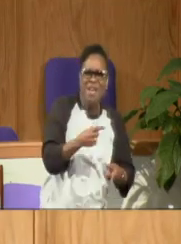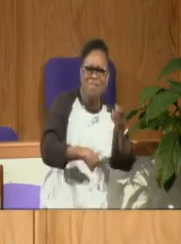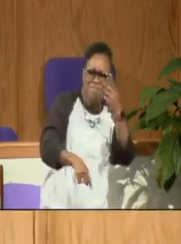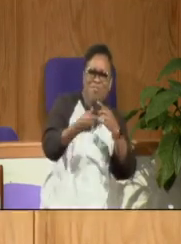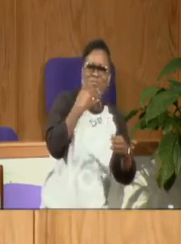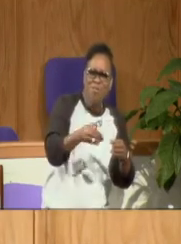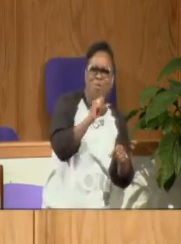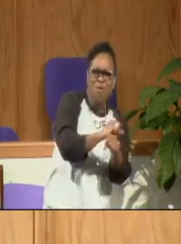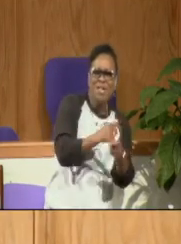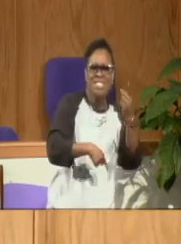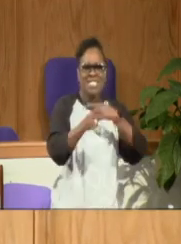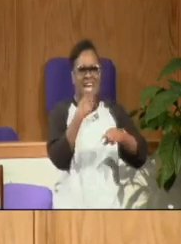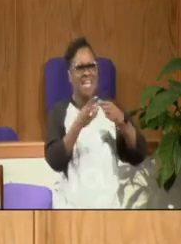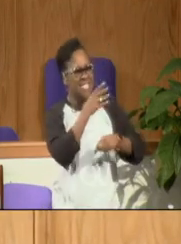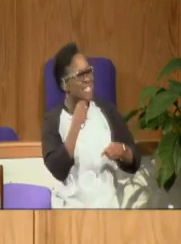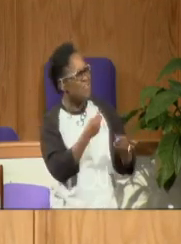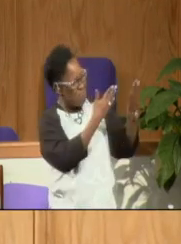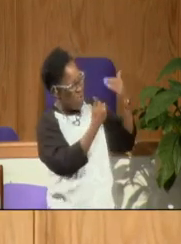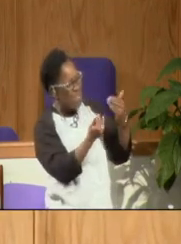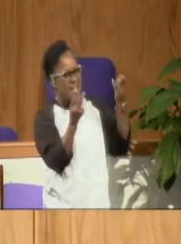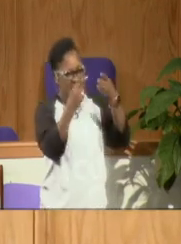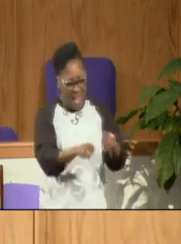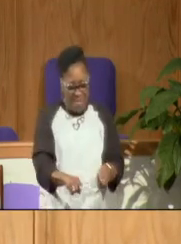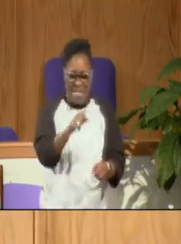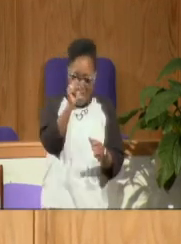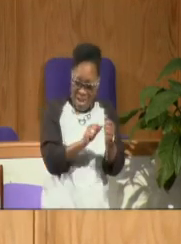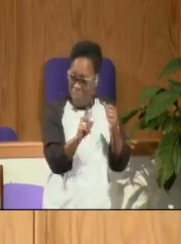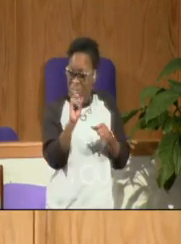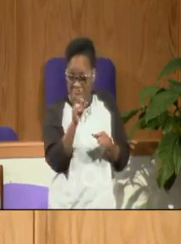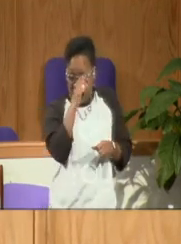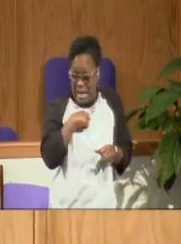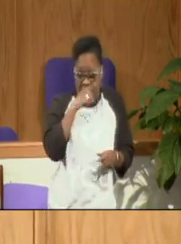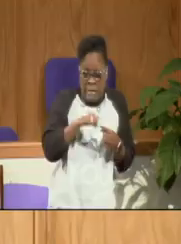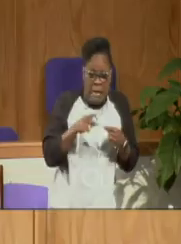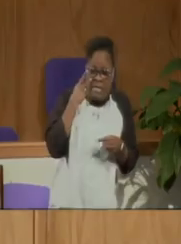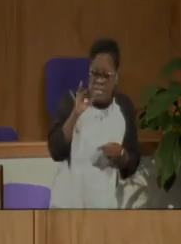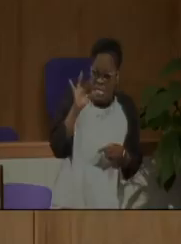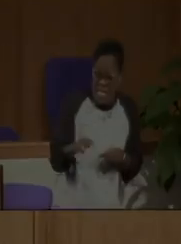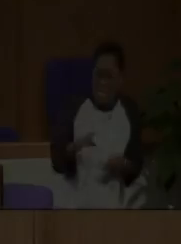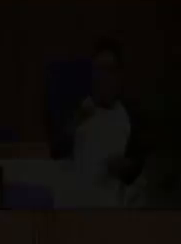happening all over the world. And just because I can't see it, don't mean God ain't already worked that thing out.